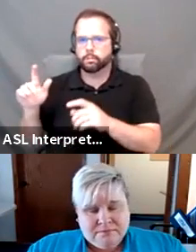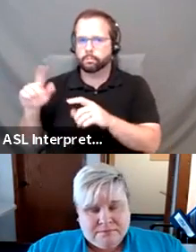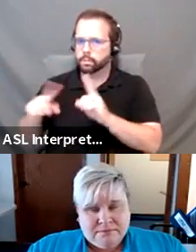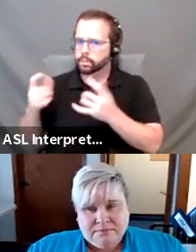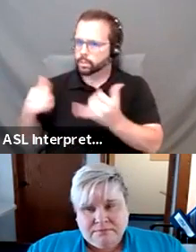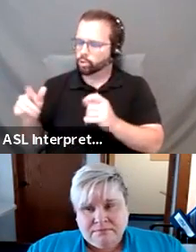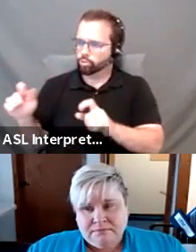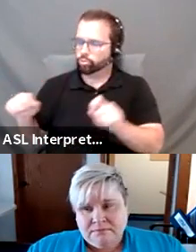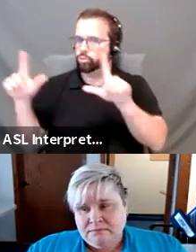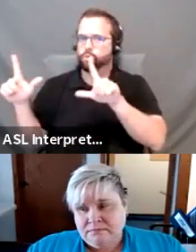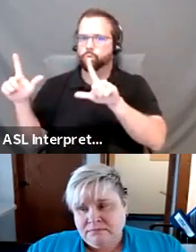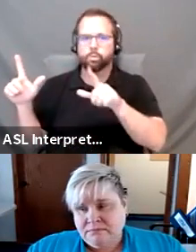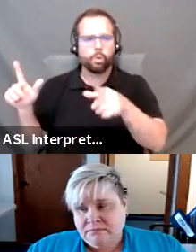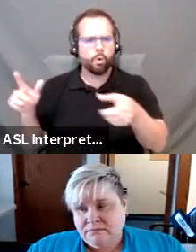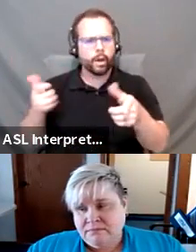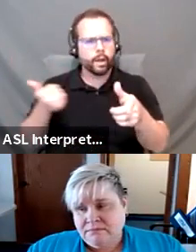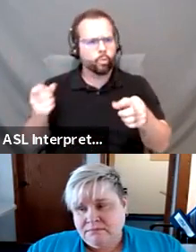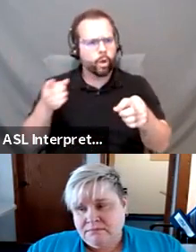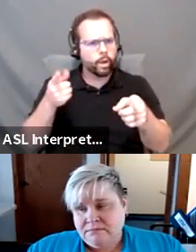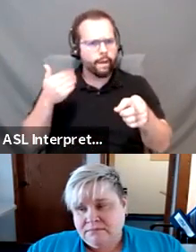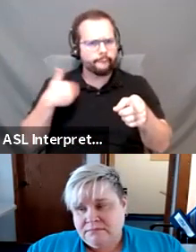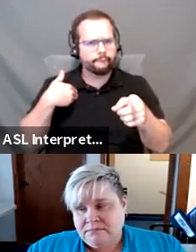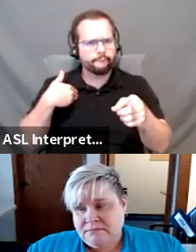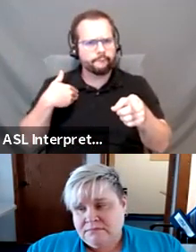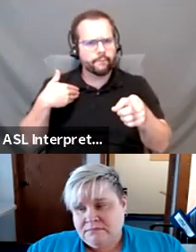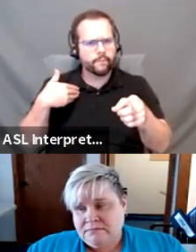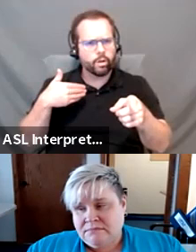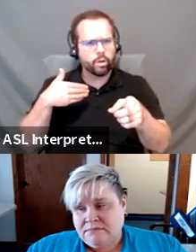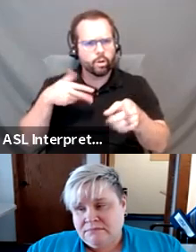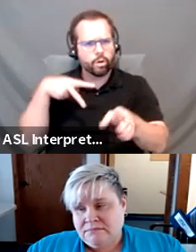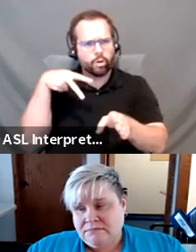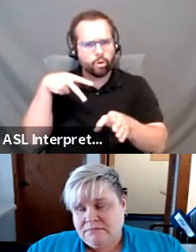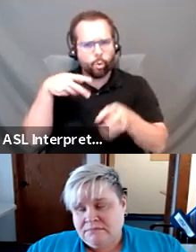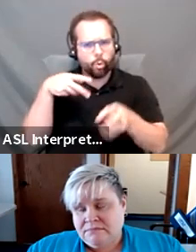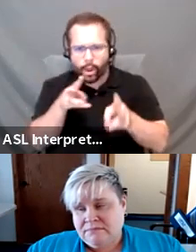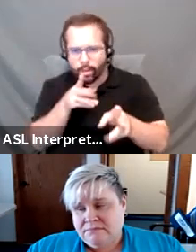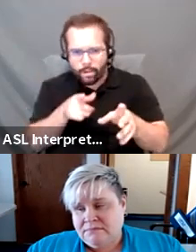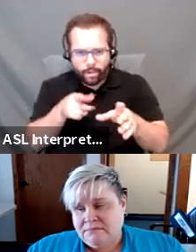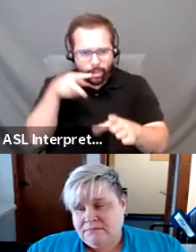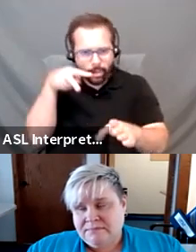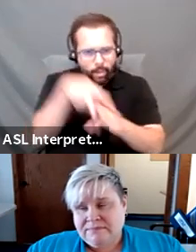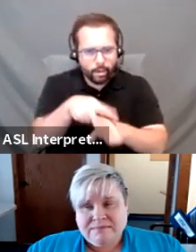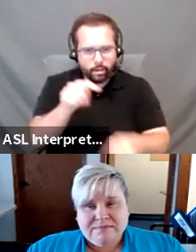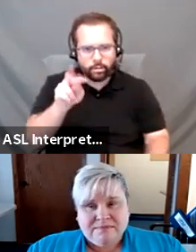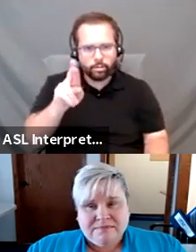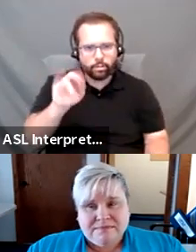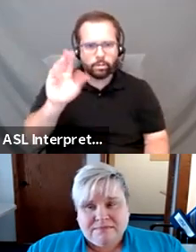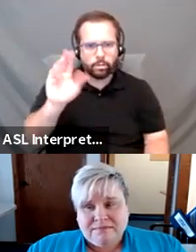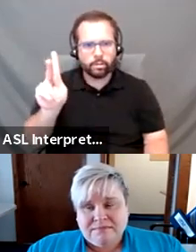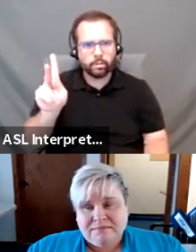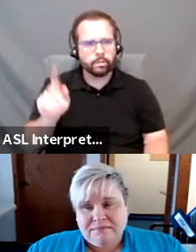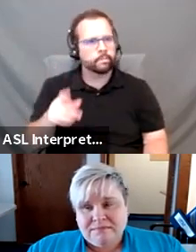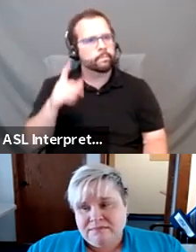there's, oh, does somebody have the trick? I don't have the trick, but I Oh, would be willing to wager